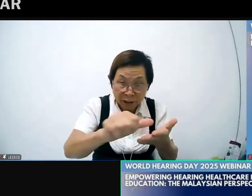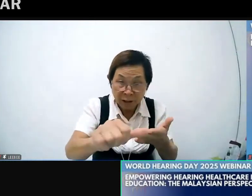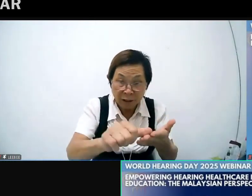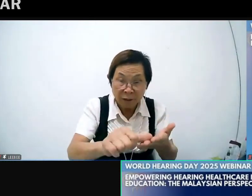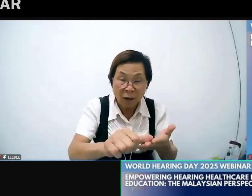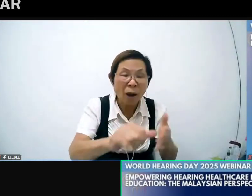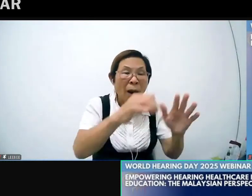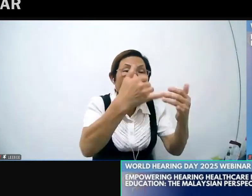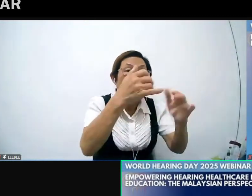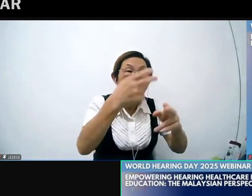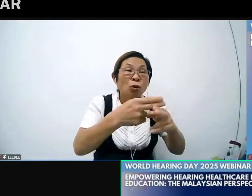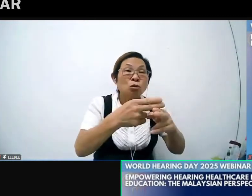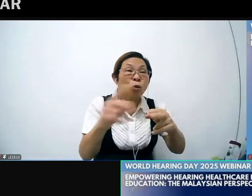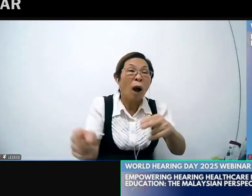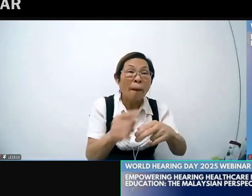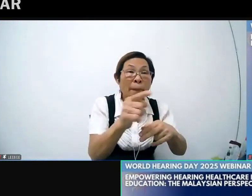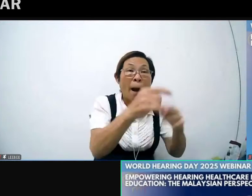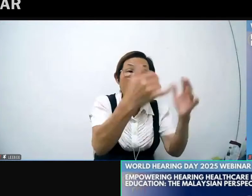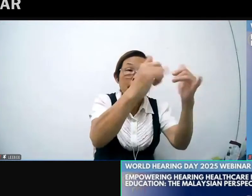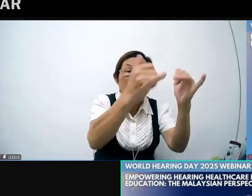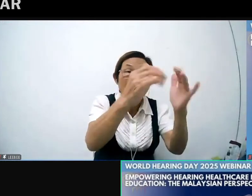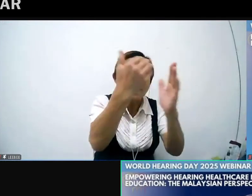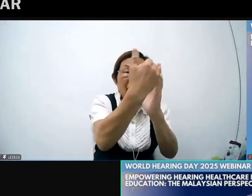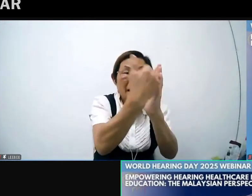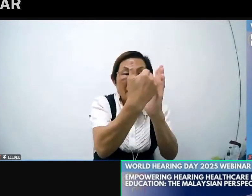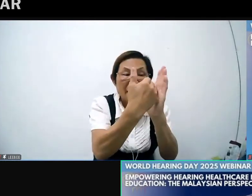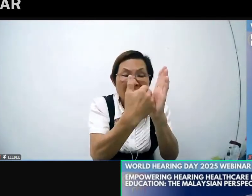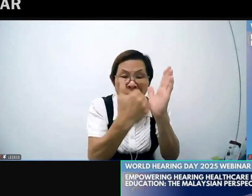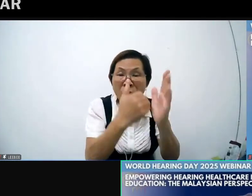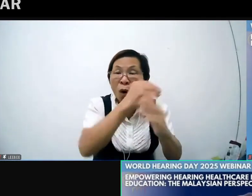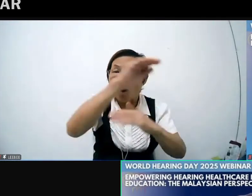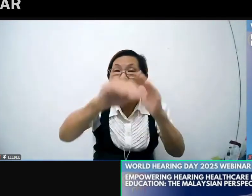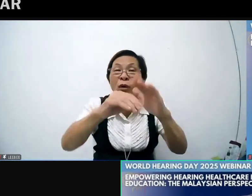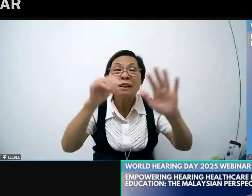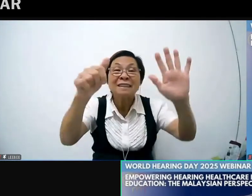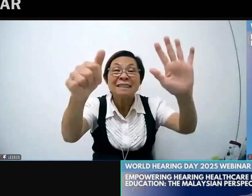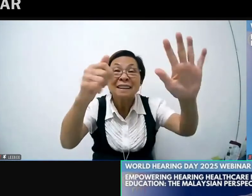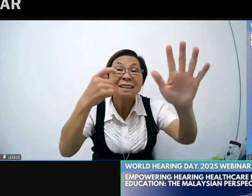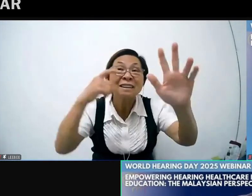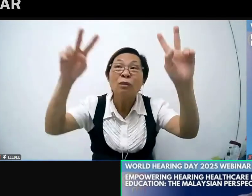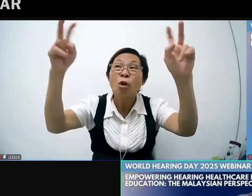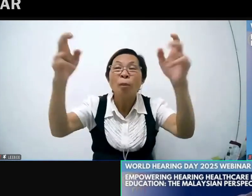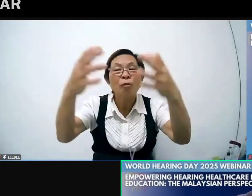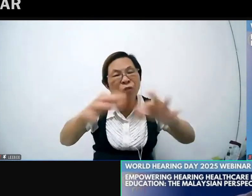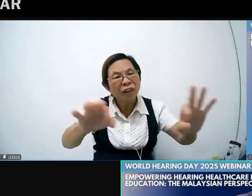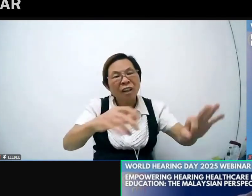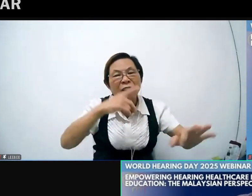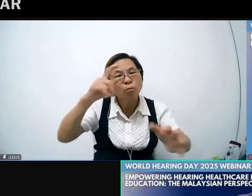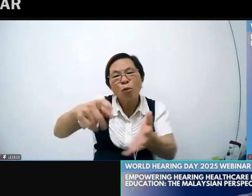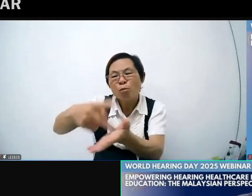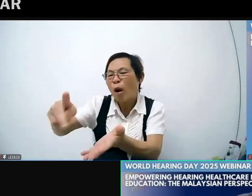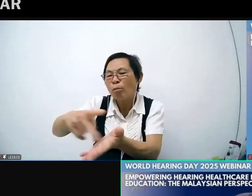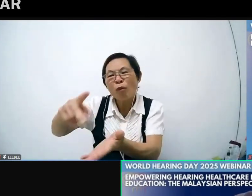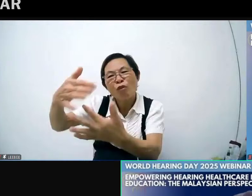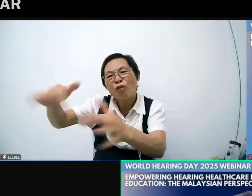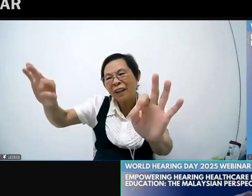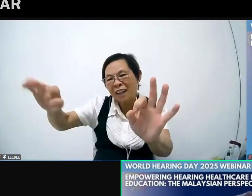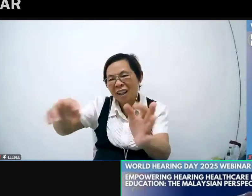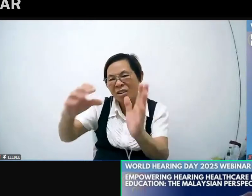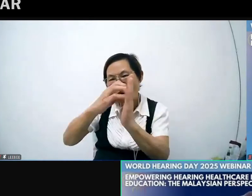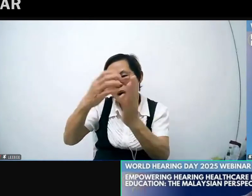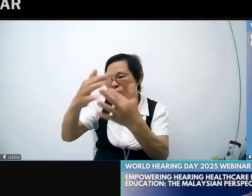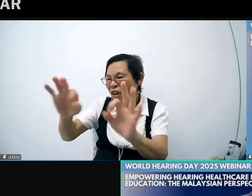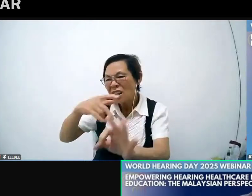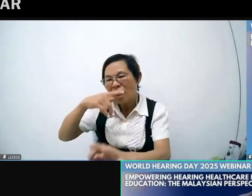playlist and you can watch all the 6 topics freely. And it's you don't have to pay for the module. Okay.